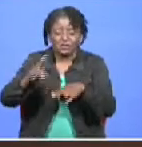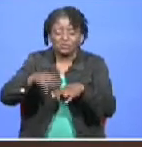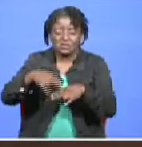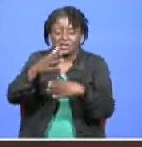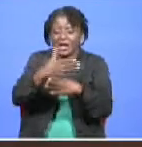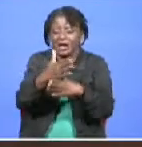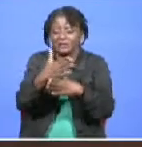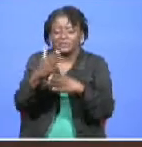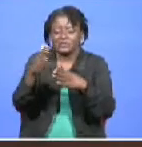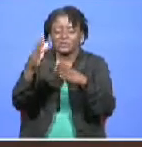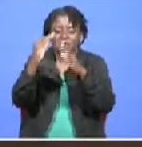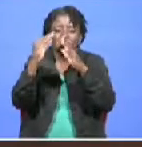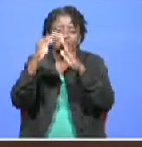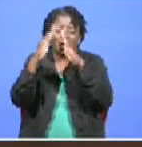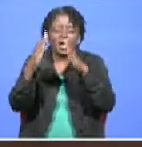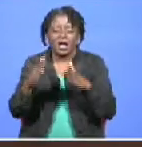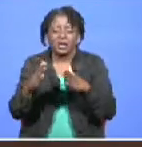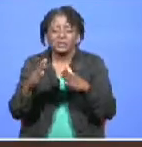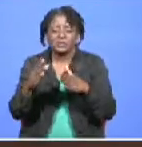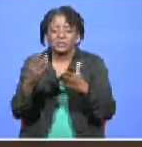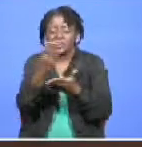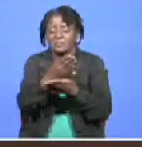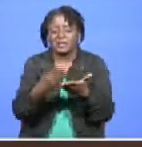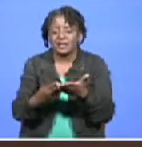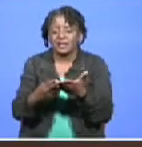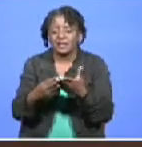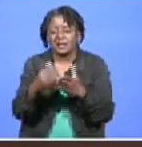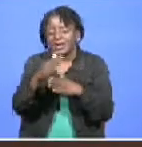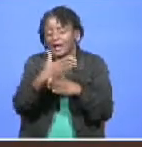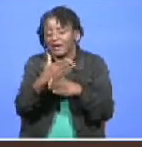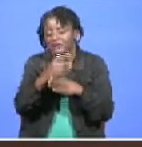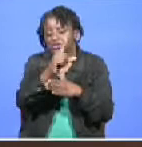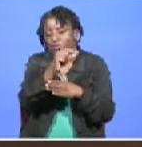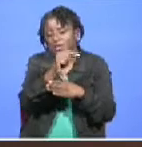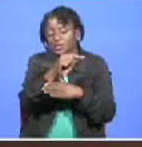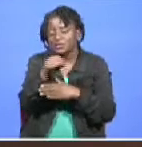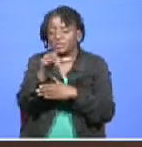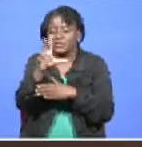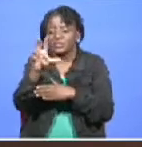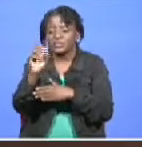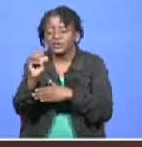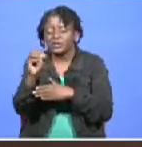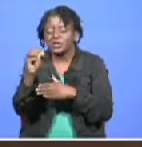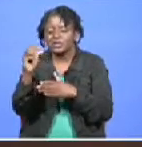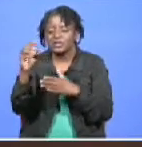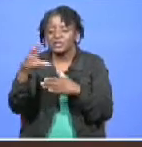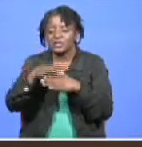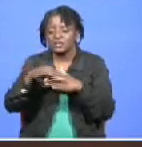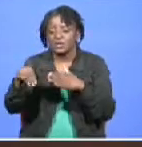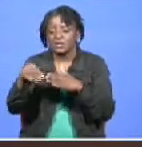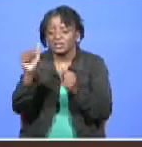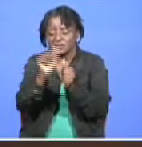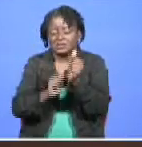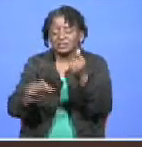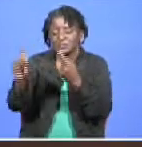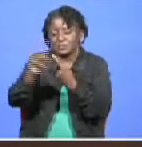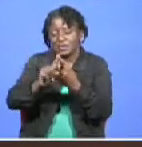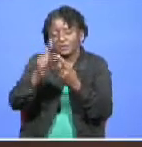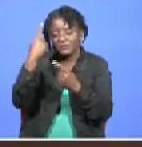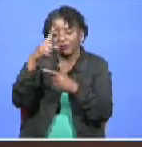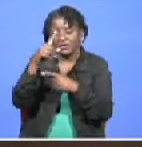of an average of $20 to $30 monthly for about 10 months in